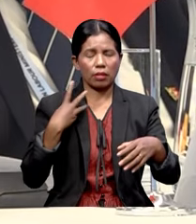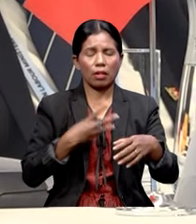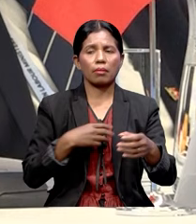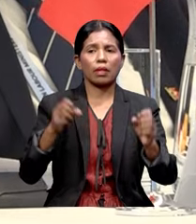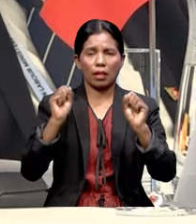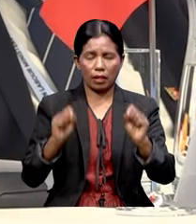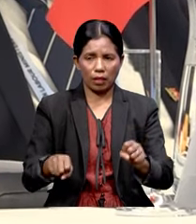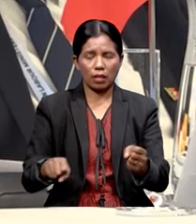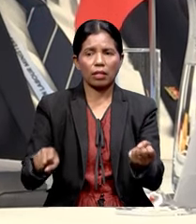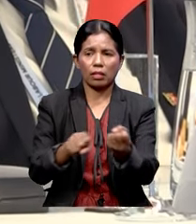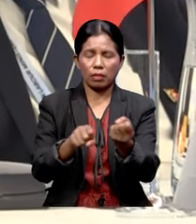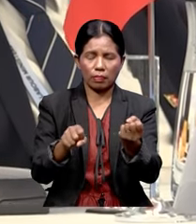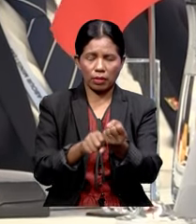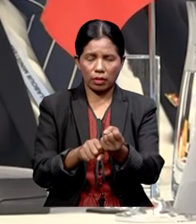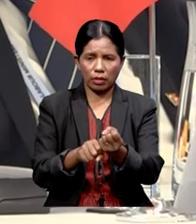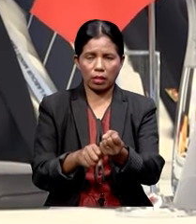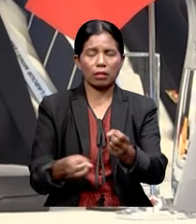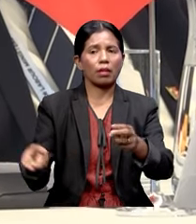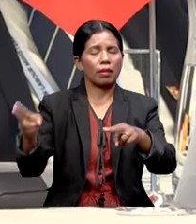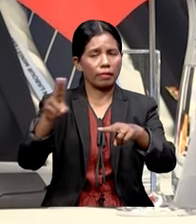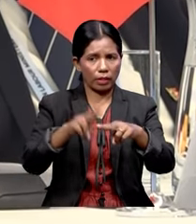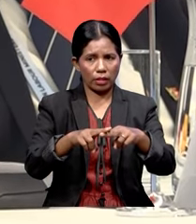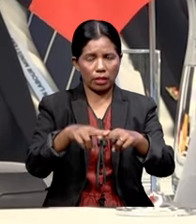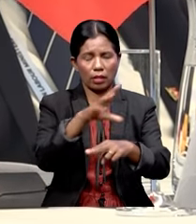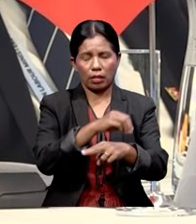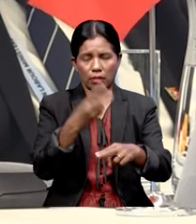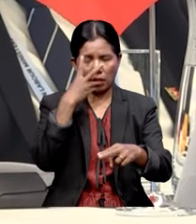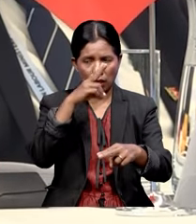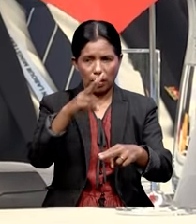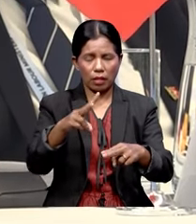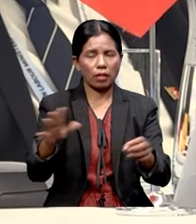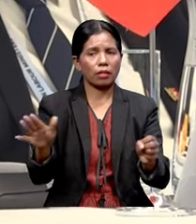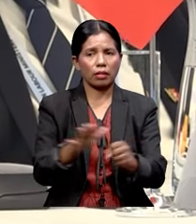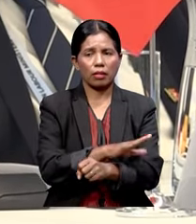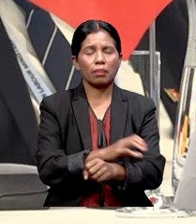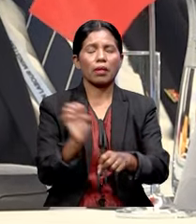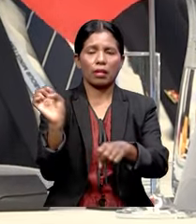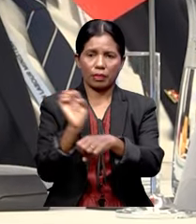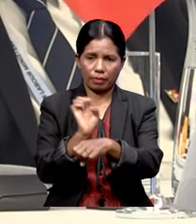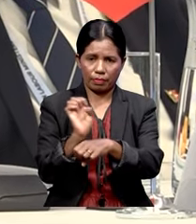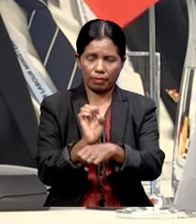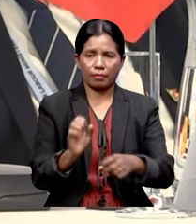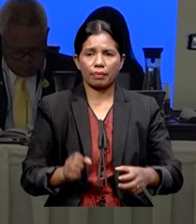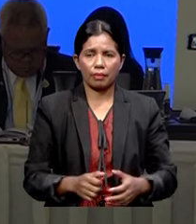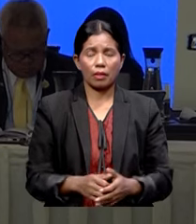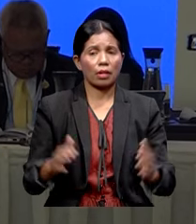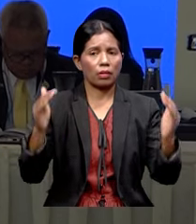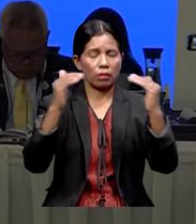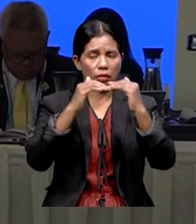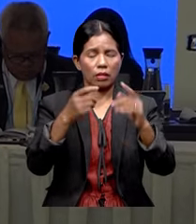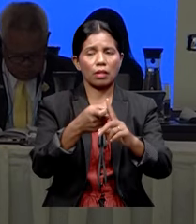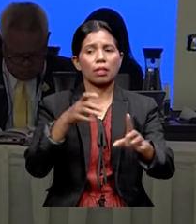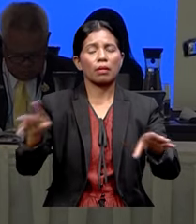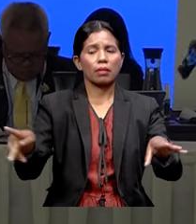contribute to a more adaptable and sustainable regional economy. Encontro nehe tan participação os